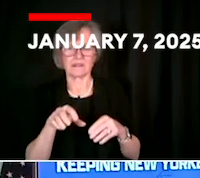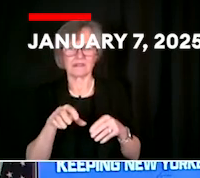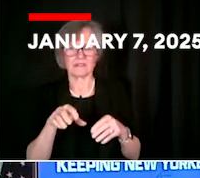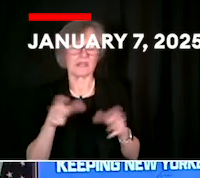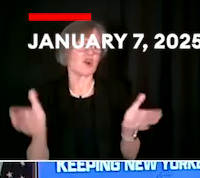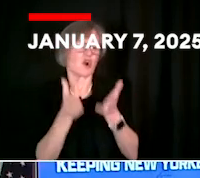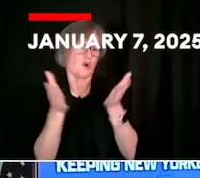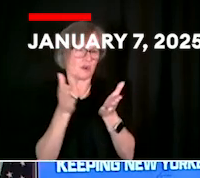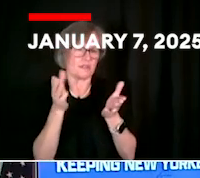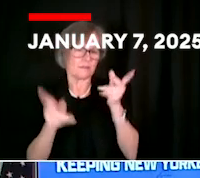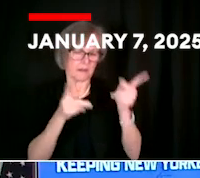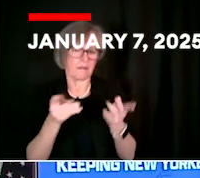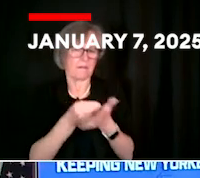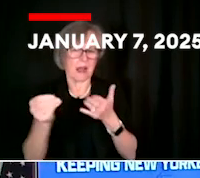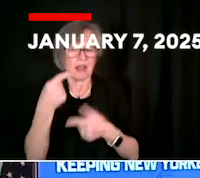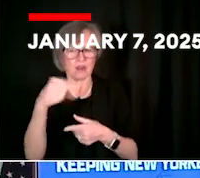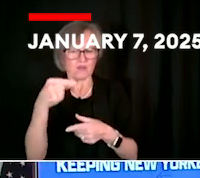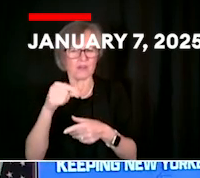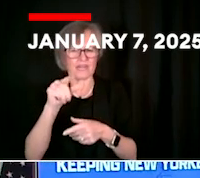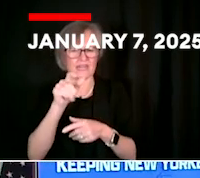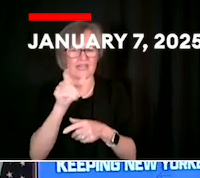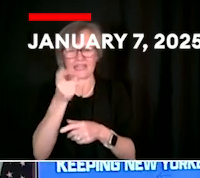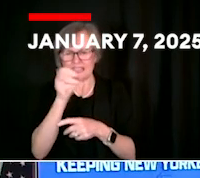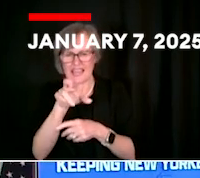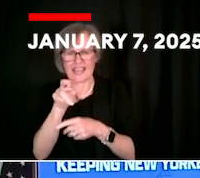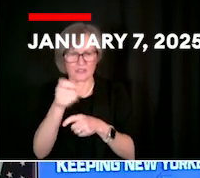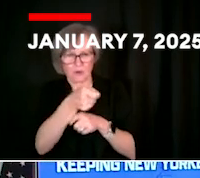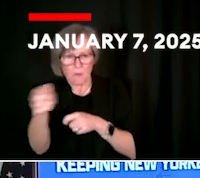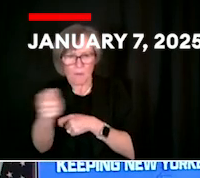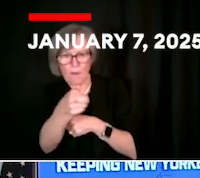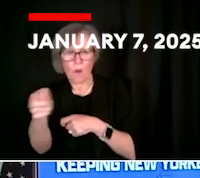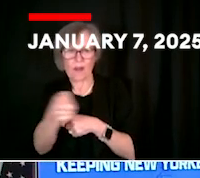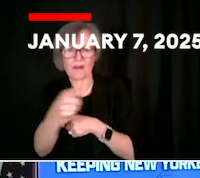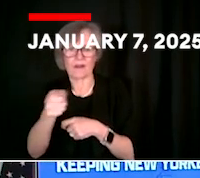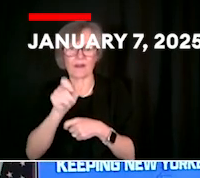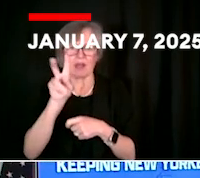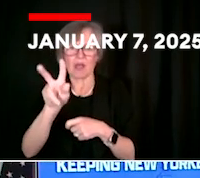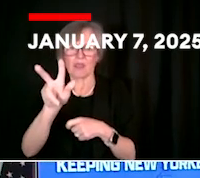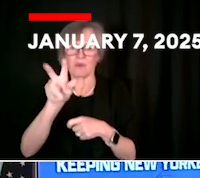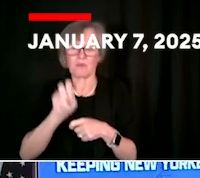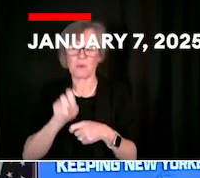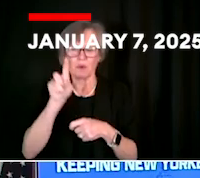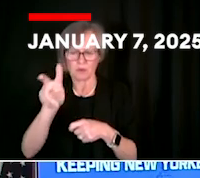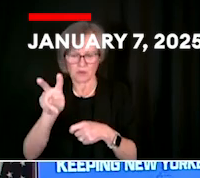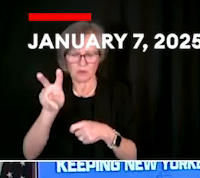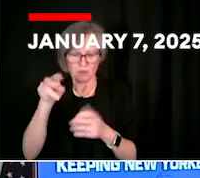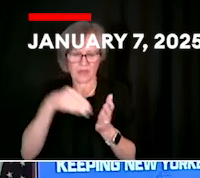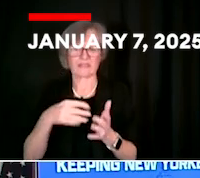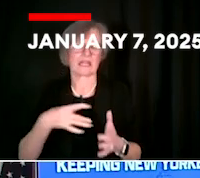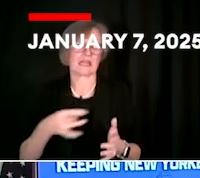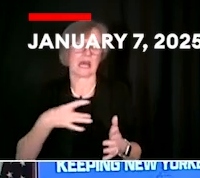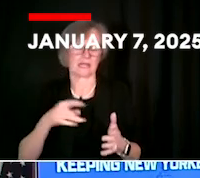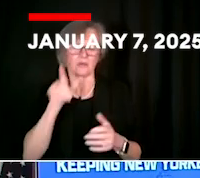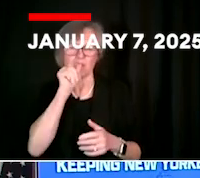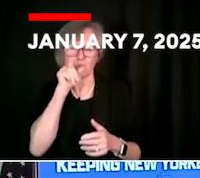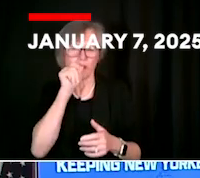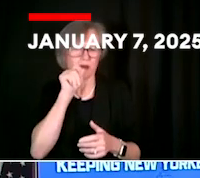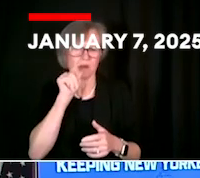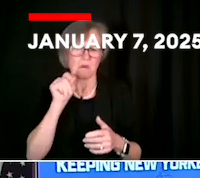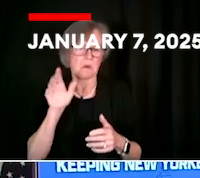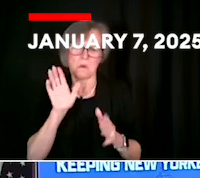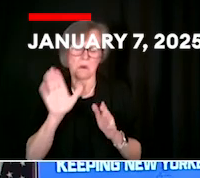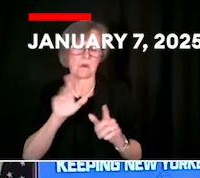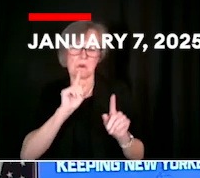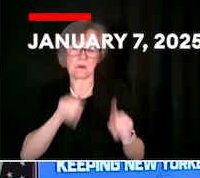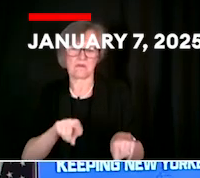to go buy green laser pointers, and it got like 3.2 thousand likes on Twitter. So just kind of your reaction to some council members kind